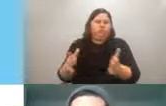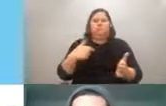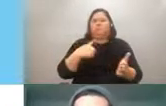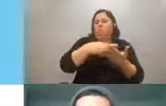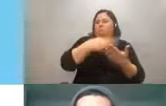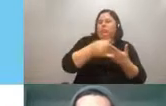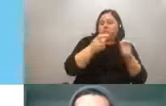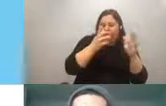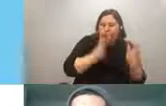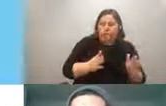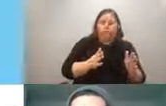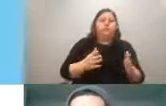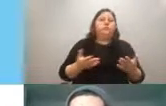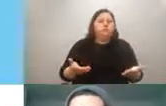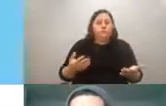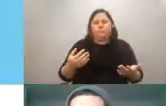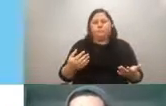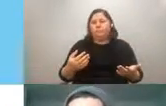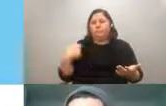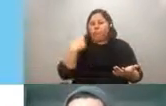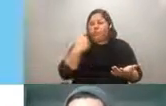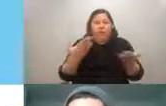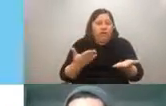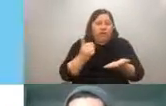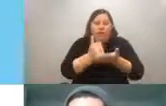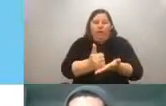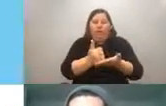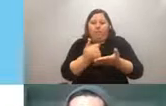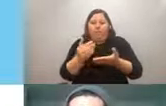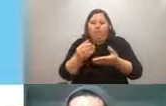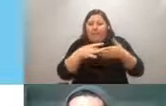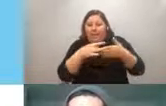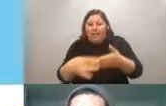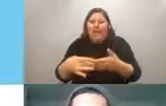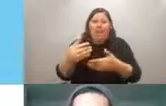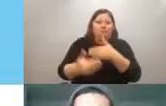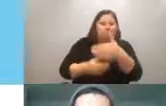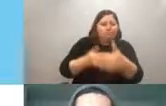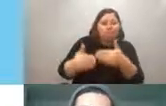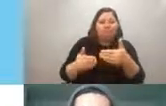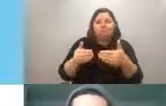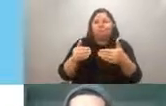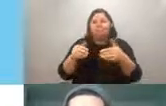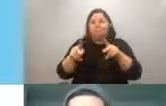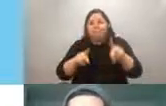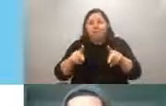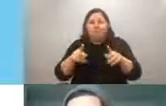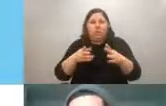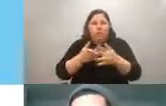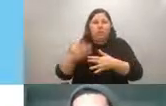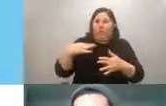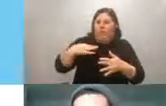um we are here to help guide the process for folks as they uh go through the application